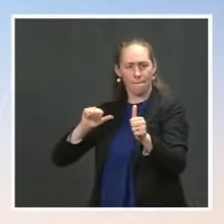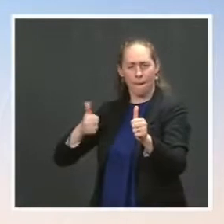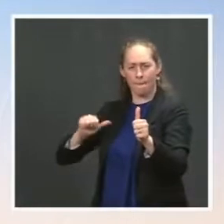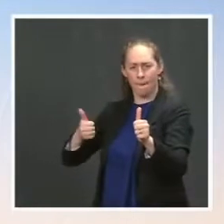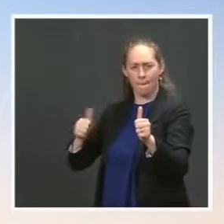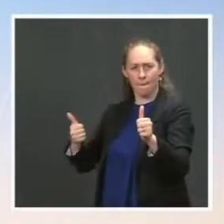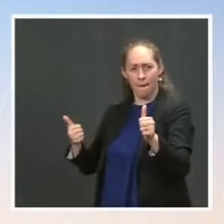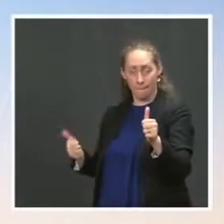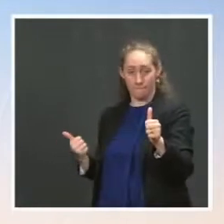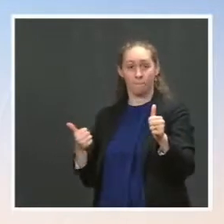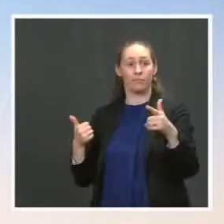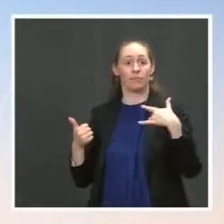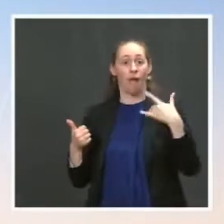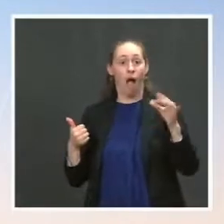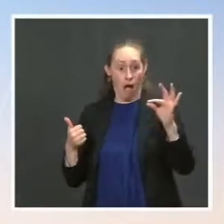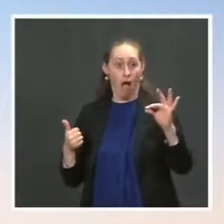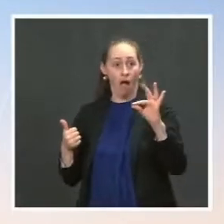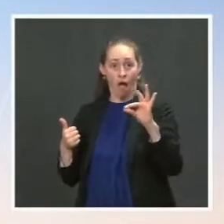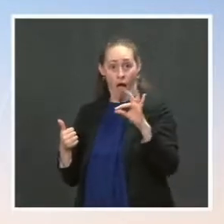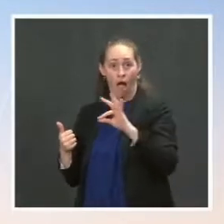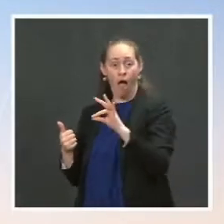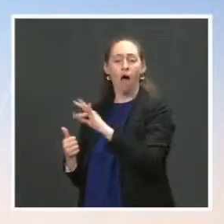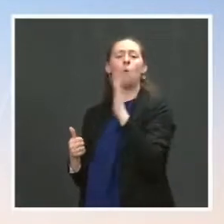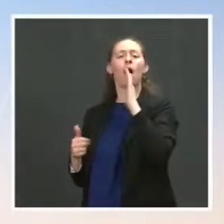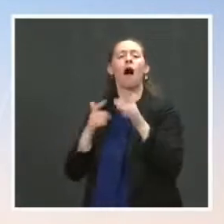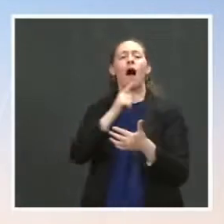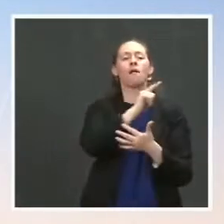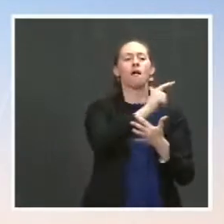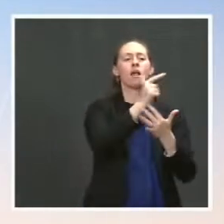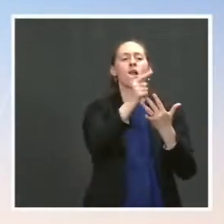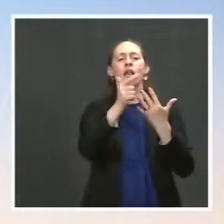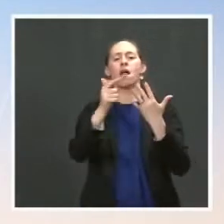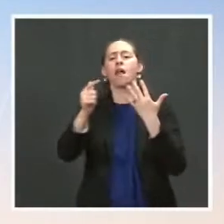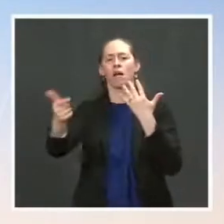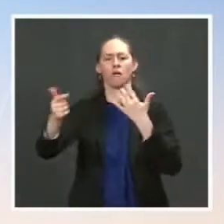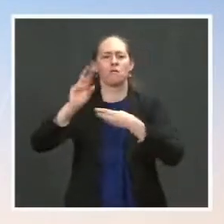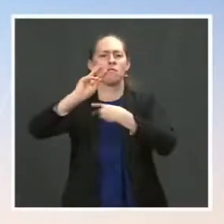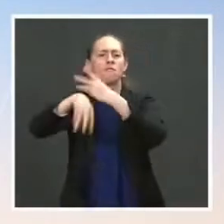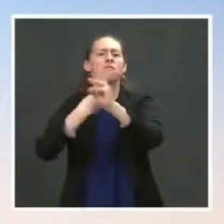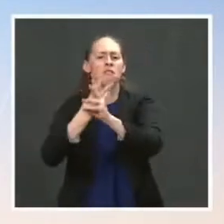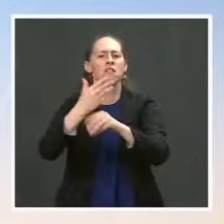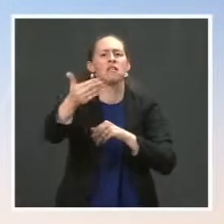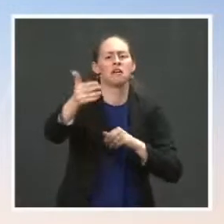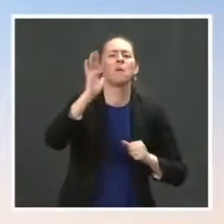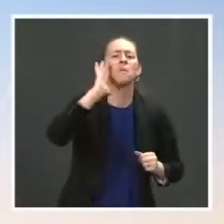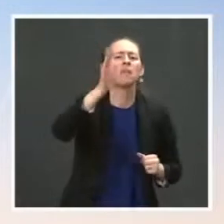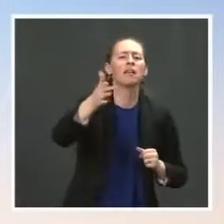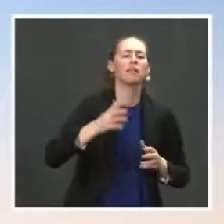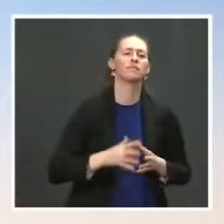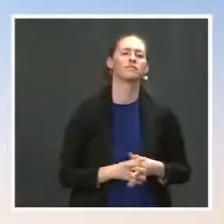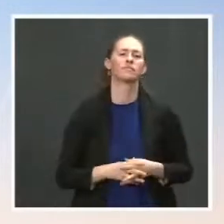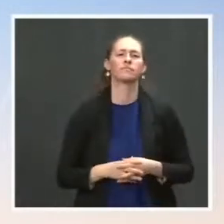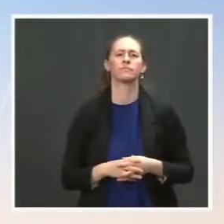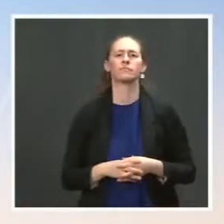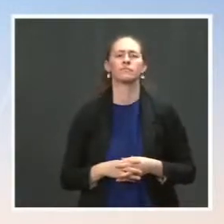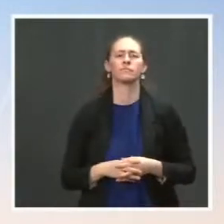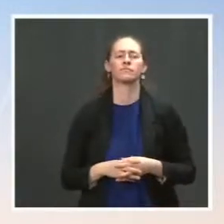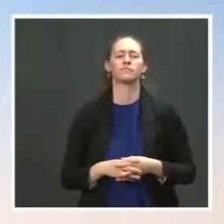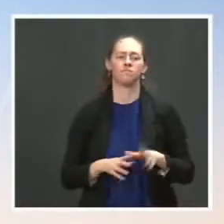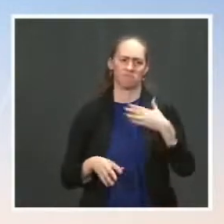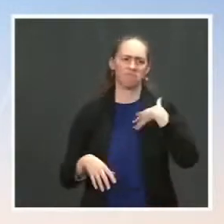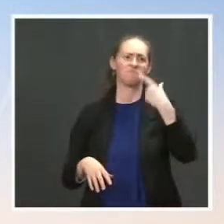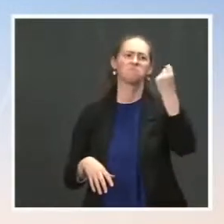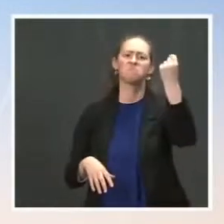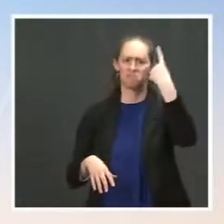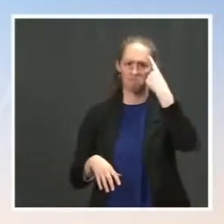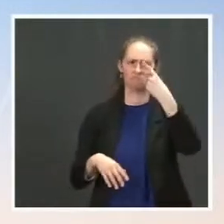to be work to play a constructive role in the global community. I understand that the strategy is to be oversupplied and overprepared for domestic needs, but at